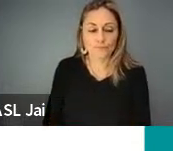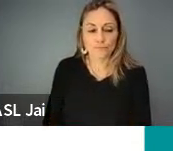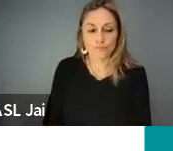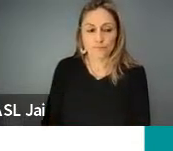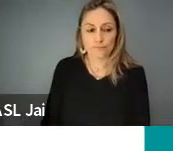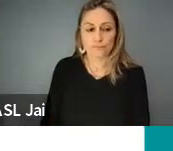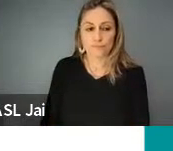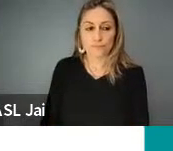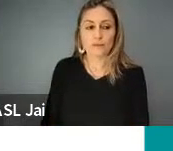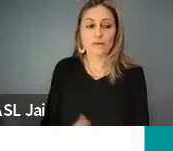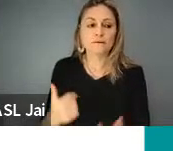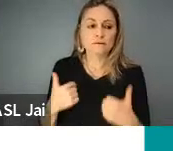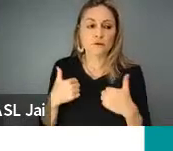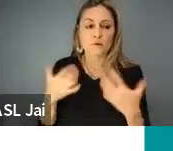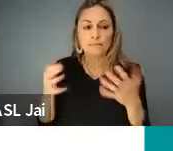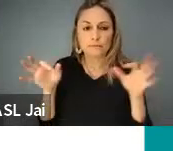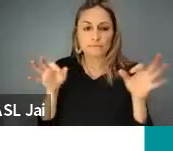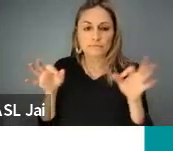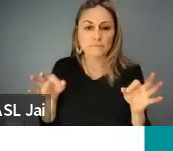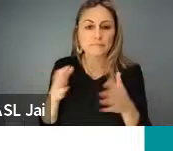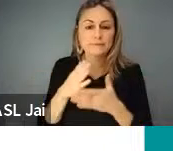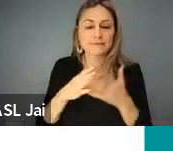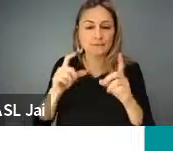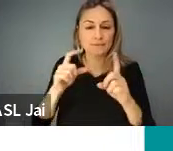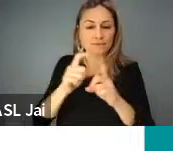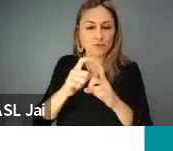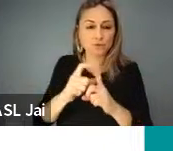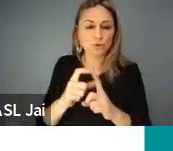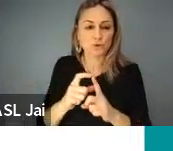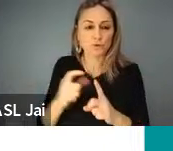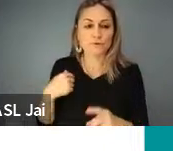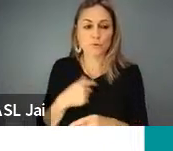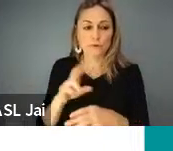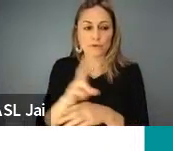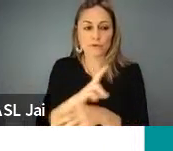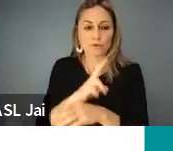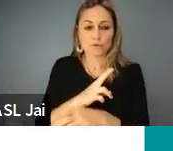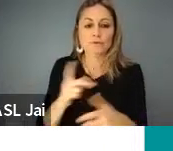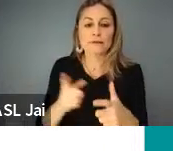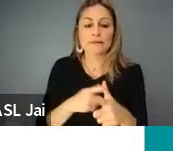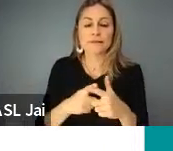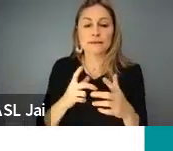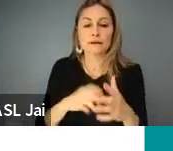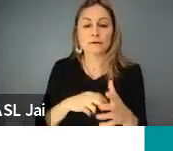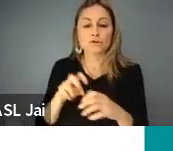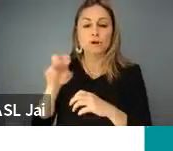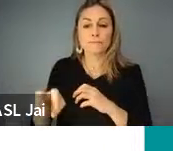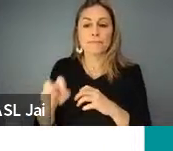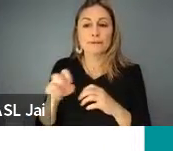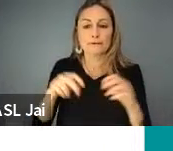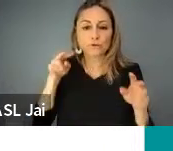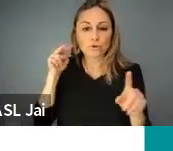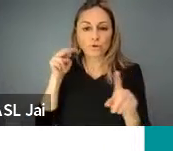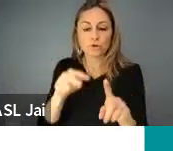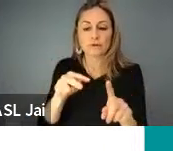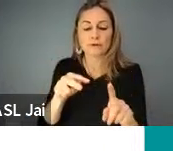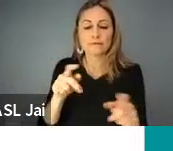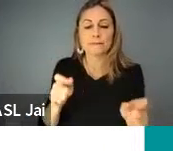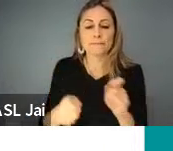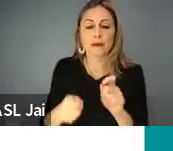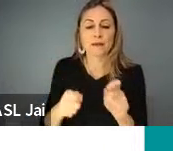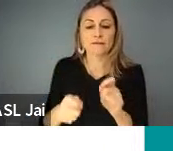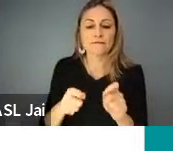So I'm going to run through and explain some of the terms that we use, and then we'll jump into looking a little bit more closely at the modified